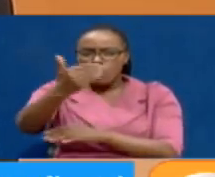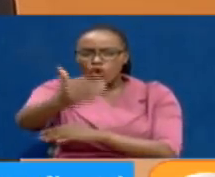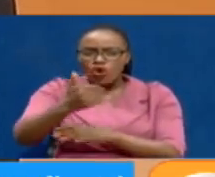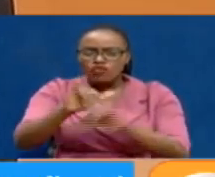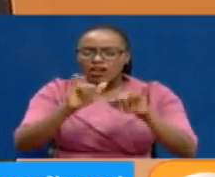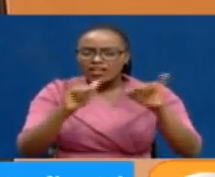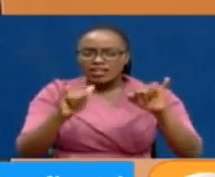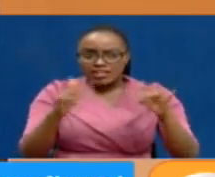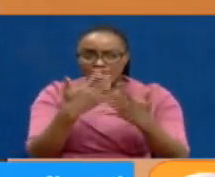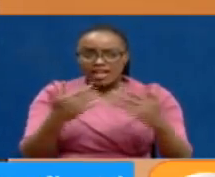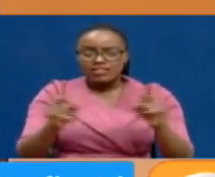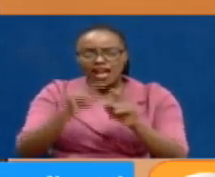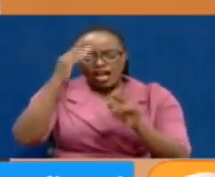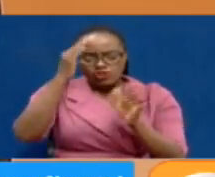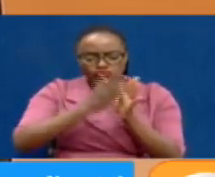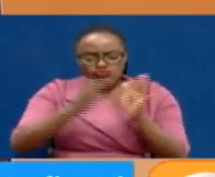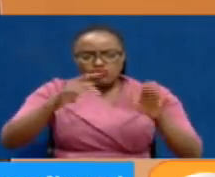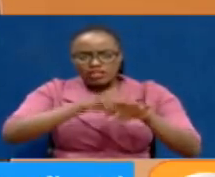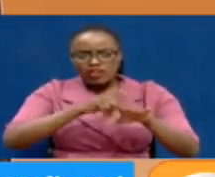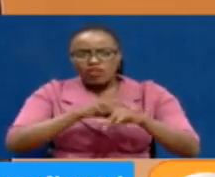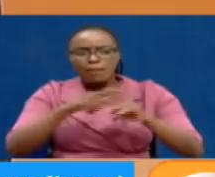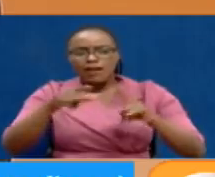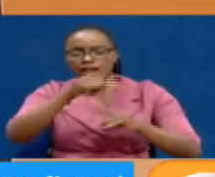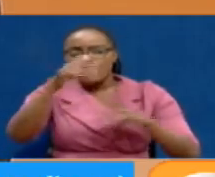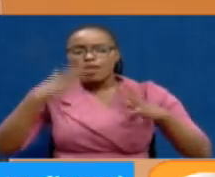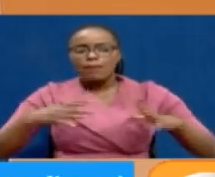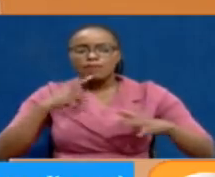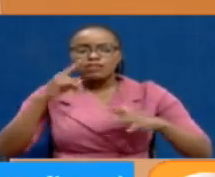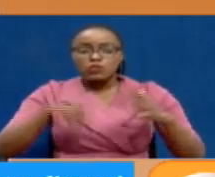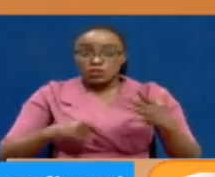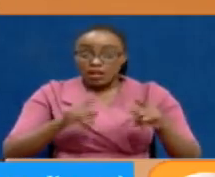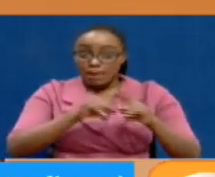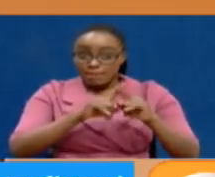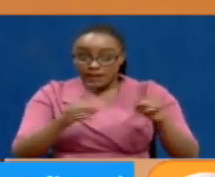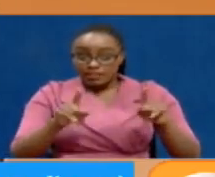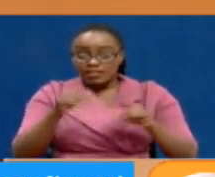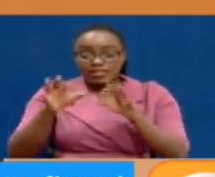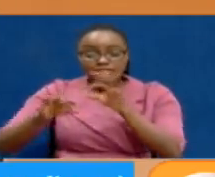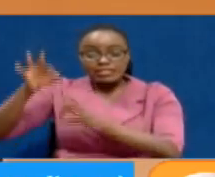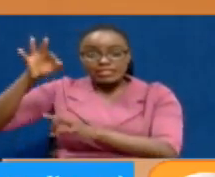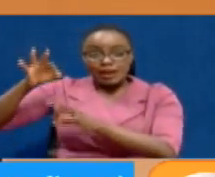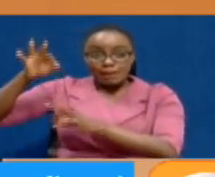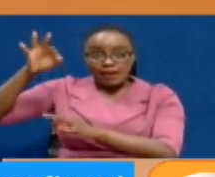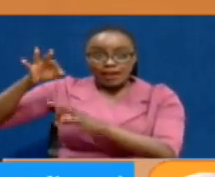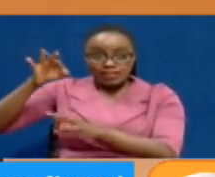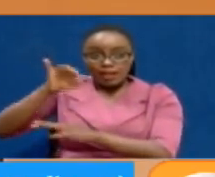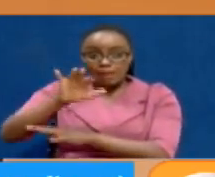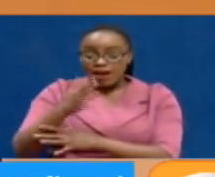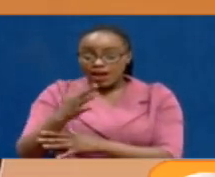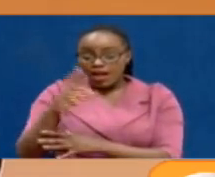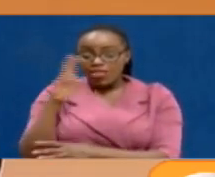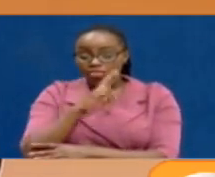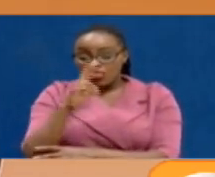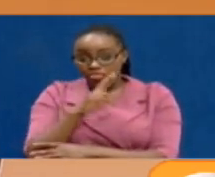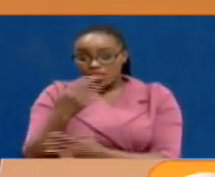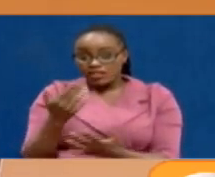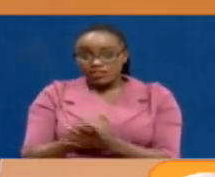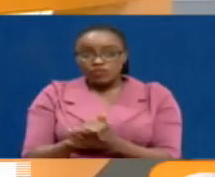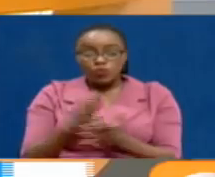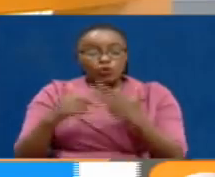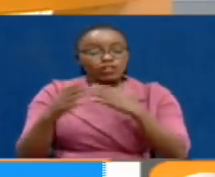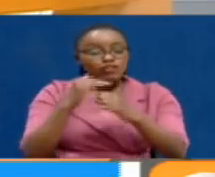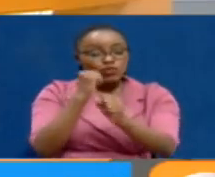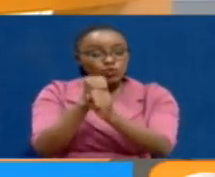this washing is. I know the duration. Some people say 30 minutes, an hour, but it actually depends on your risk of exposure. What you're doing, where you